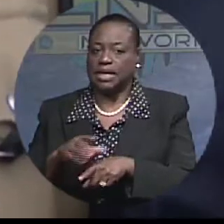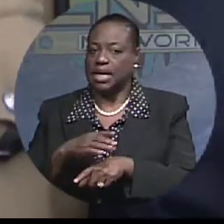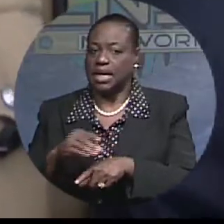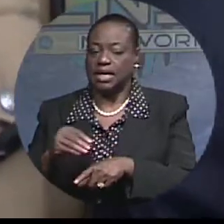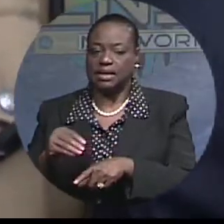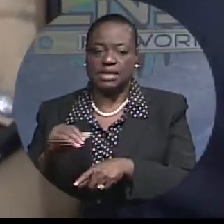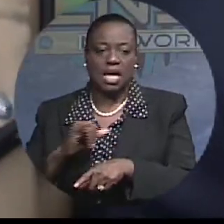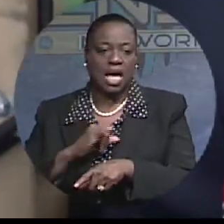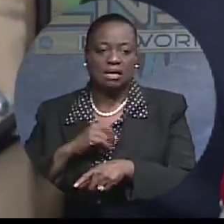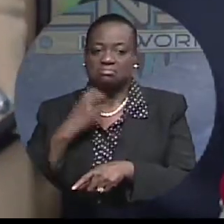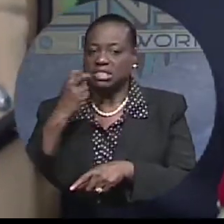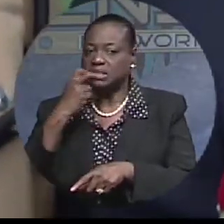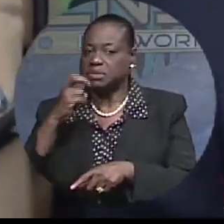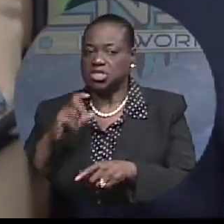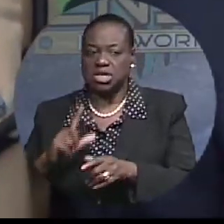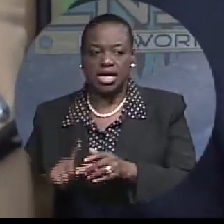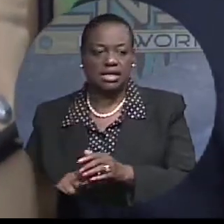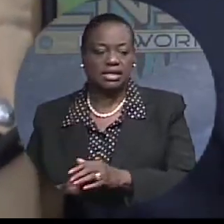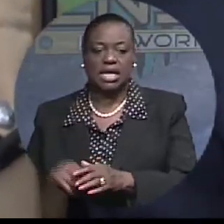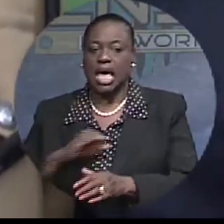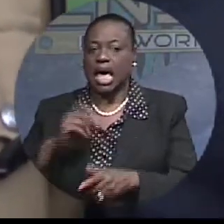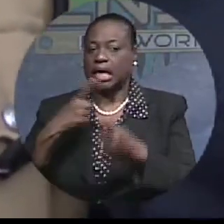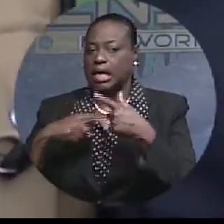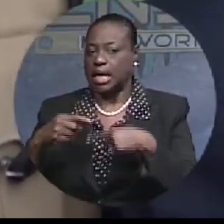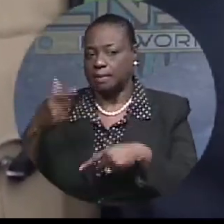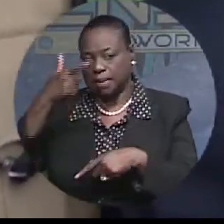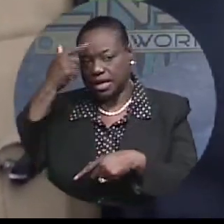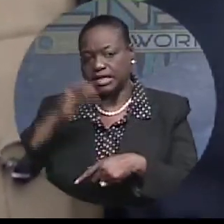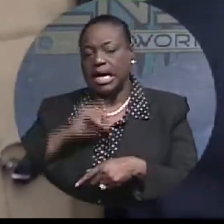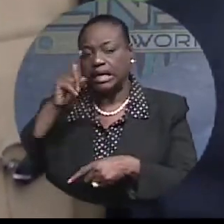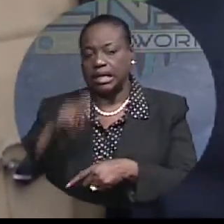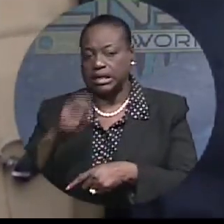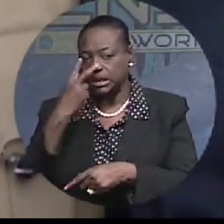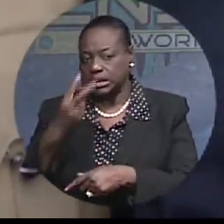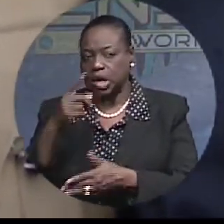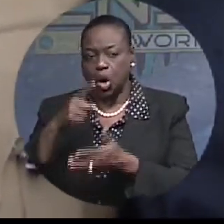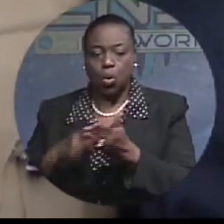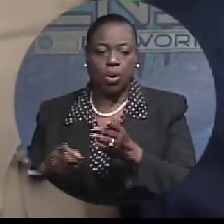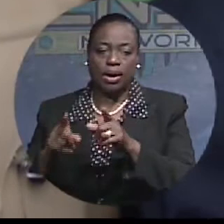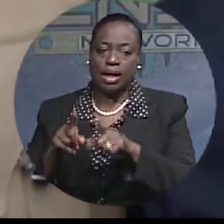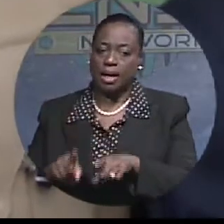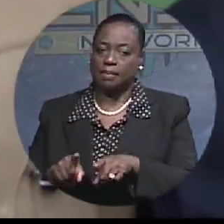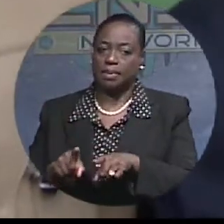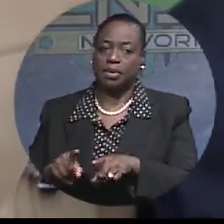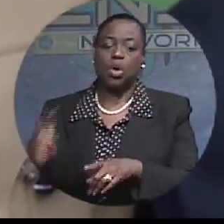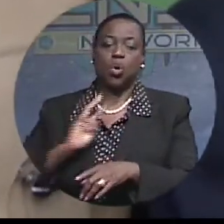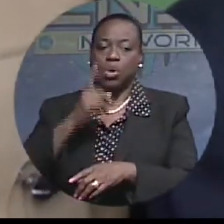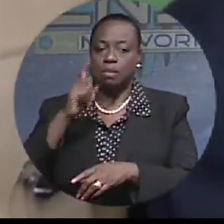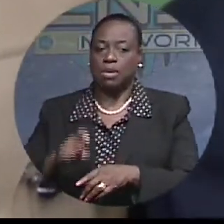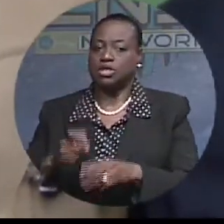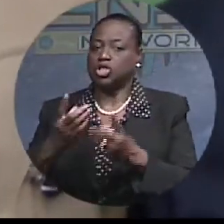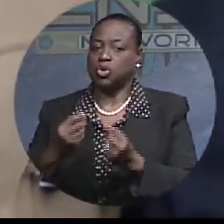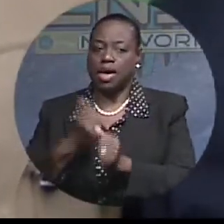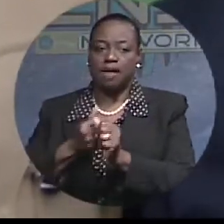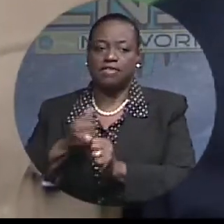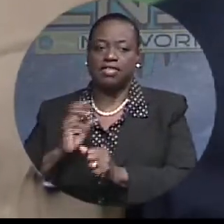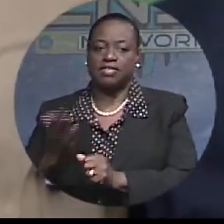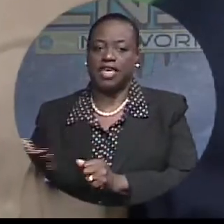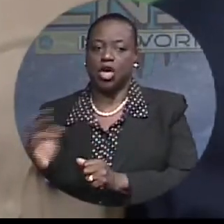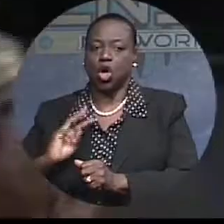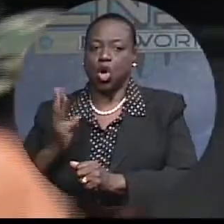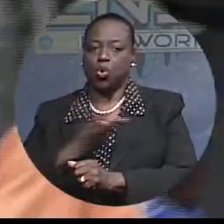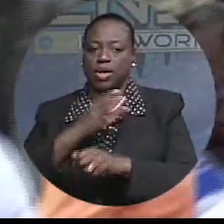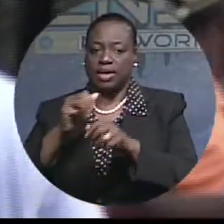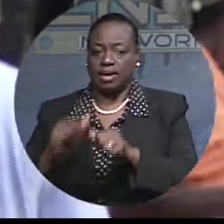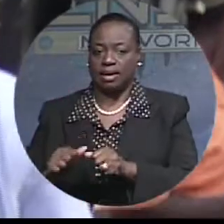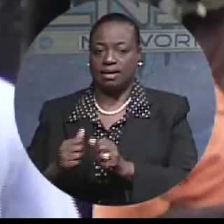I'm really speechless. I came because I needed to see what happened, what the circumstances were, because we have to do everything that we can to prevent occurrences